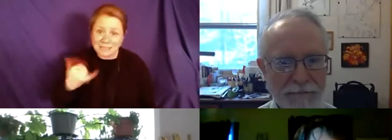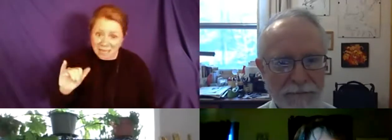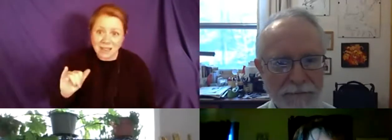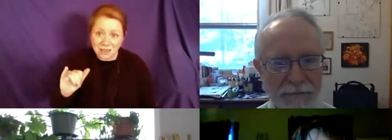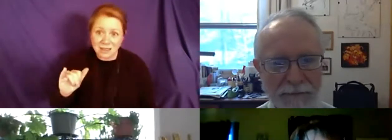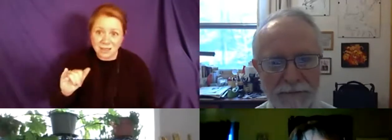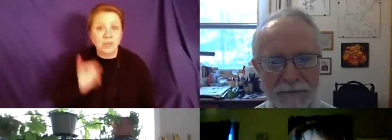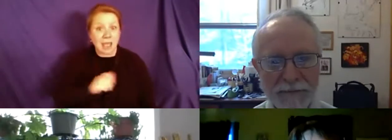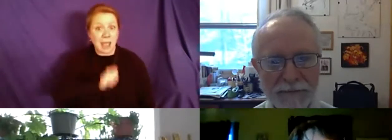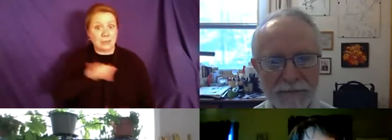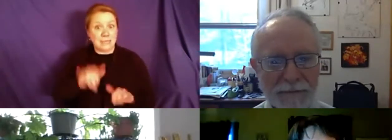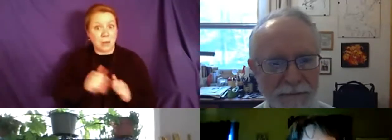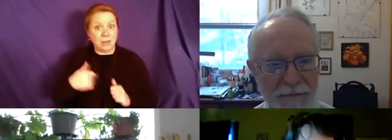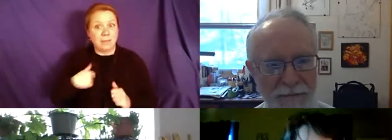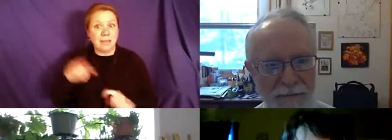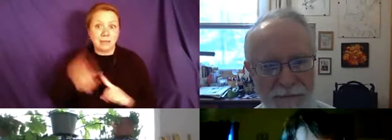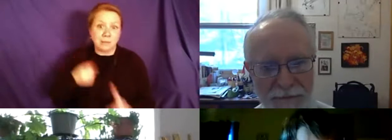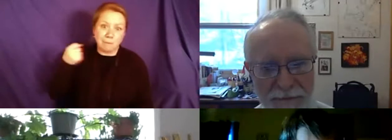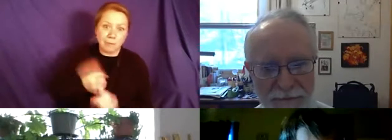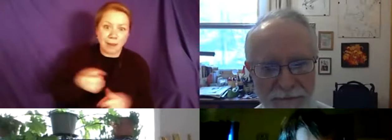me until it happened to me.